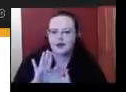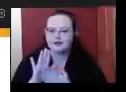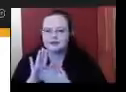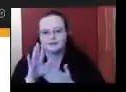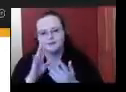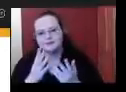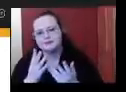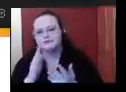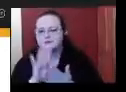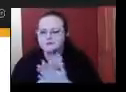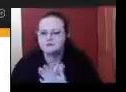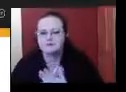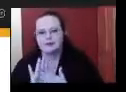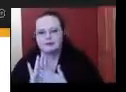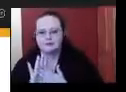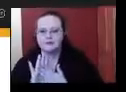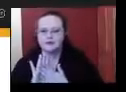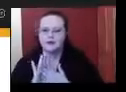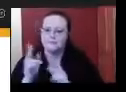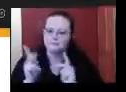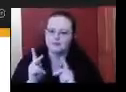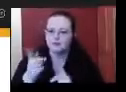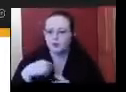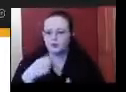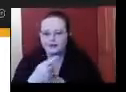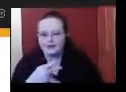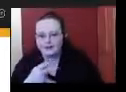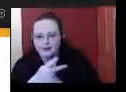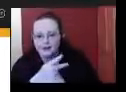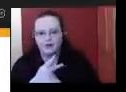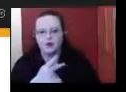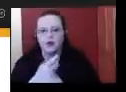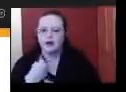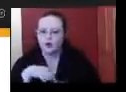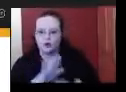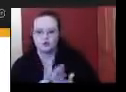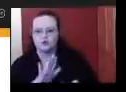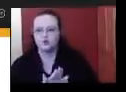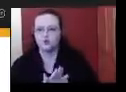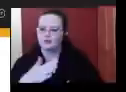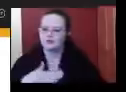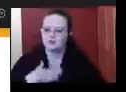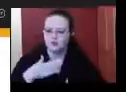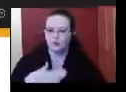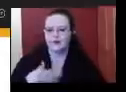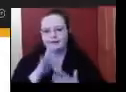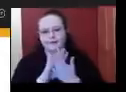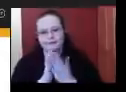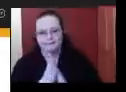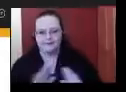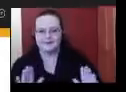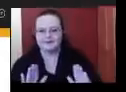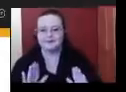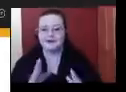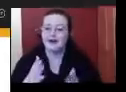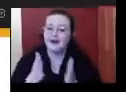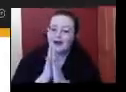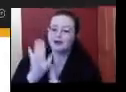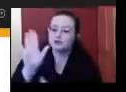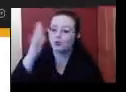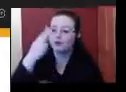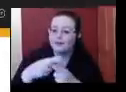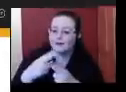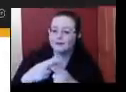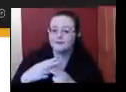care, and to make our schools places of joy and peace. We ask this in your name. Amen. In the name of the Father, the